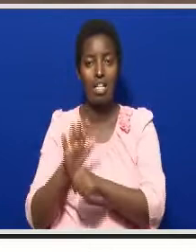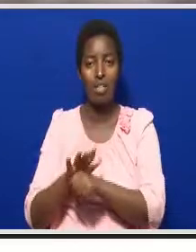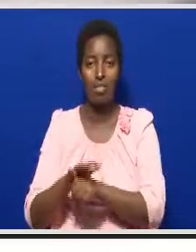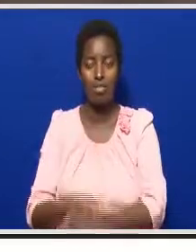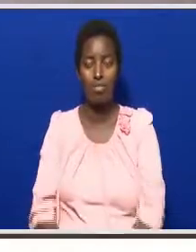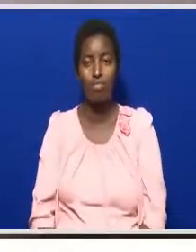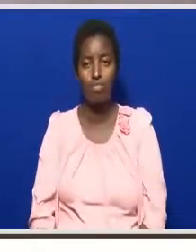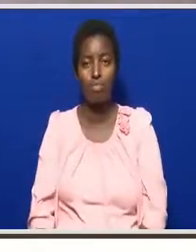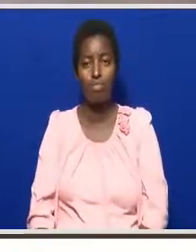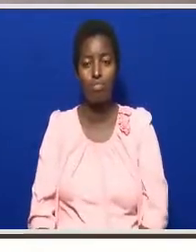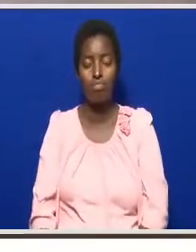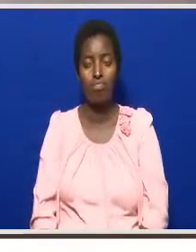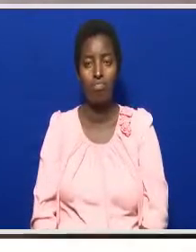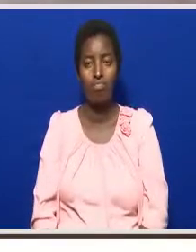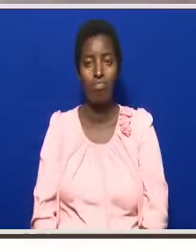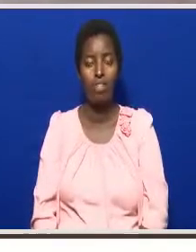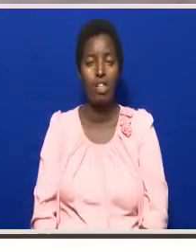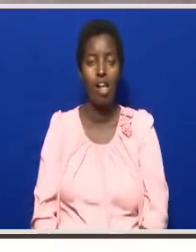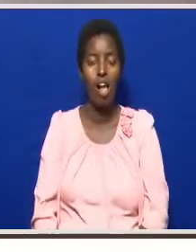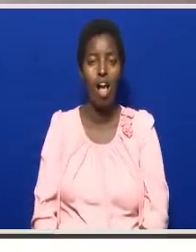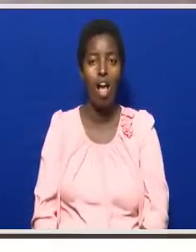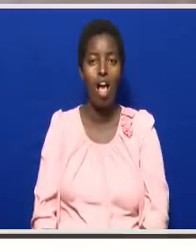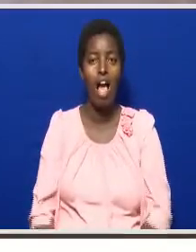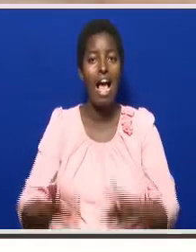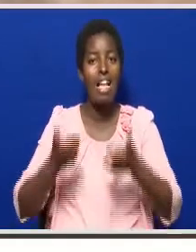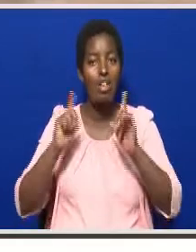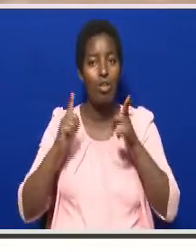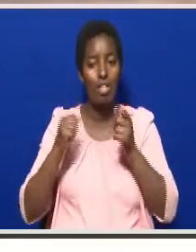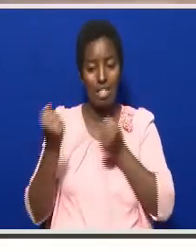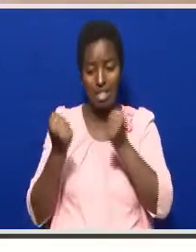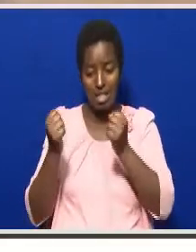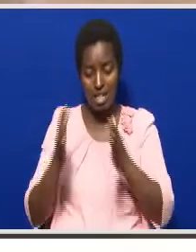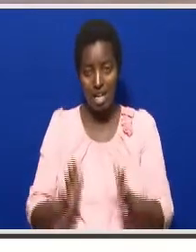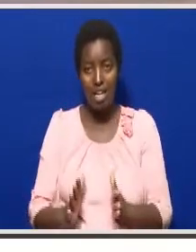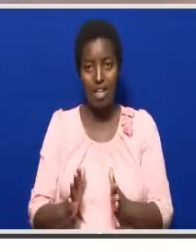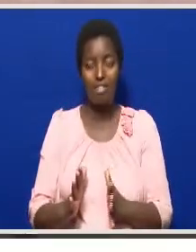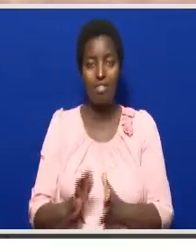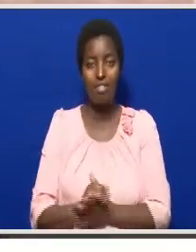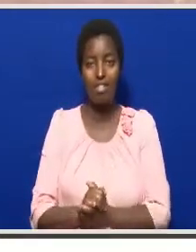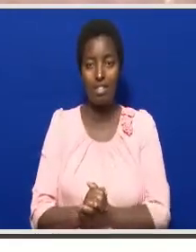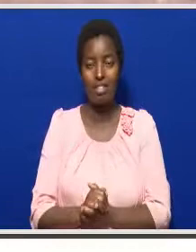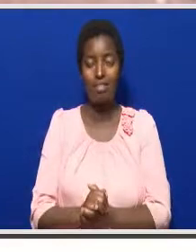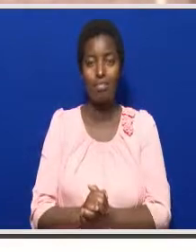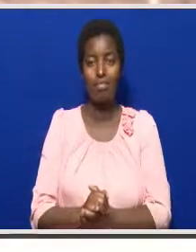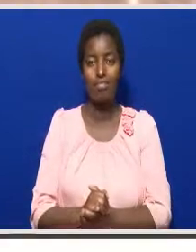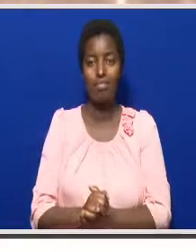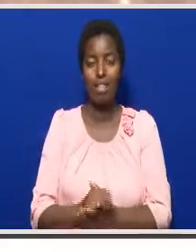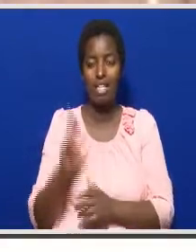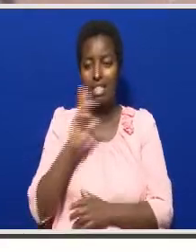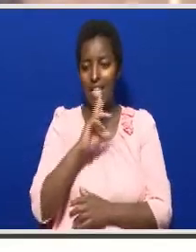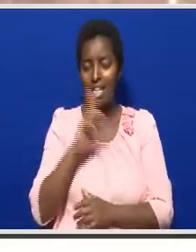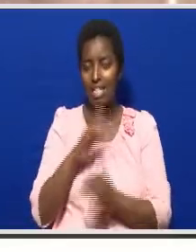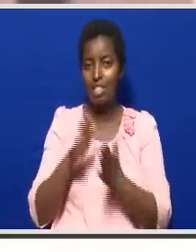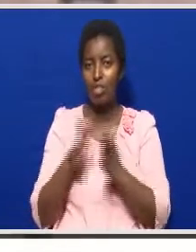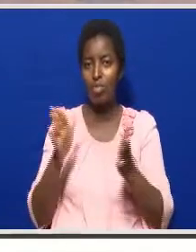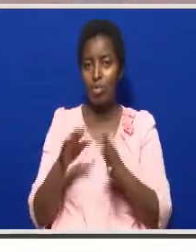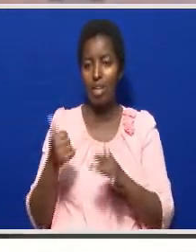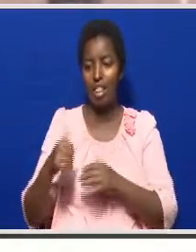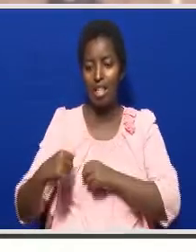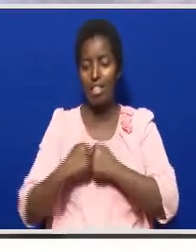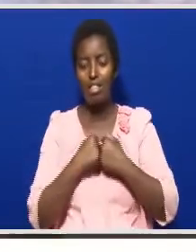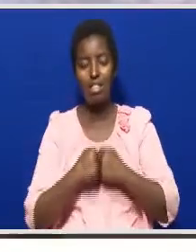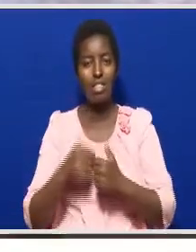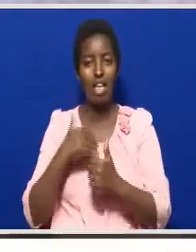to capital. The trucks and the drivers are really running us crazy. The other challenge